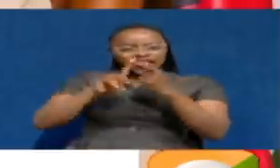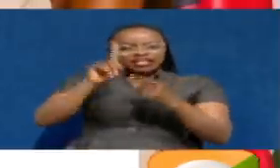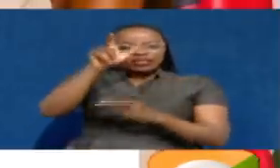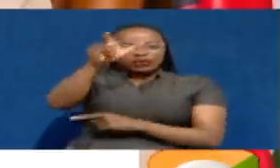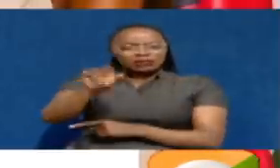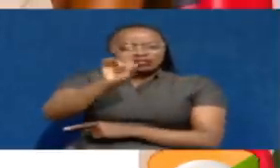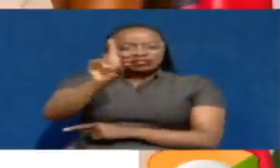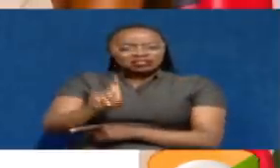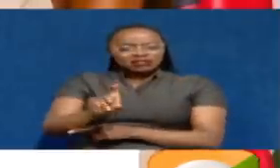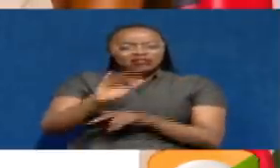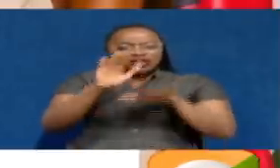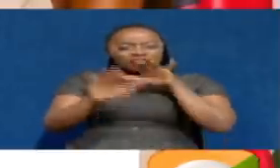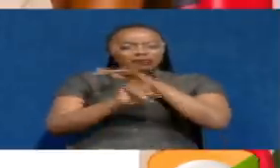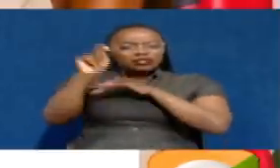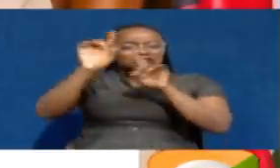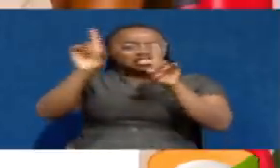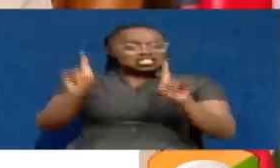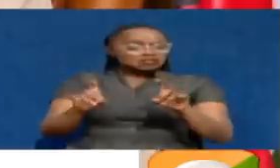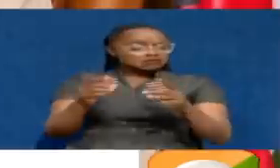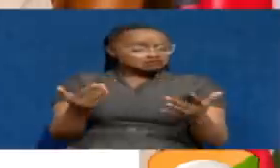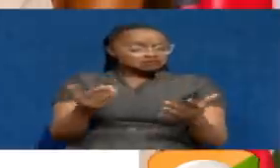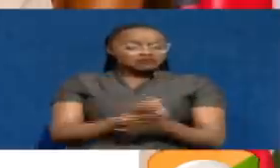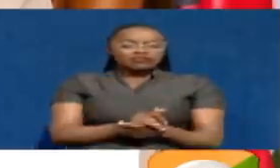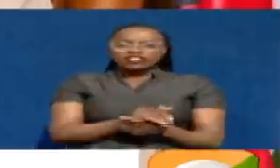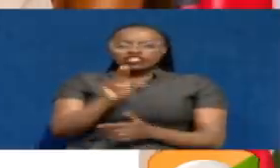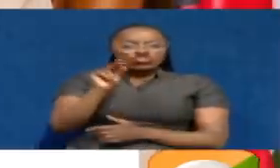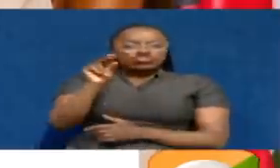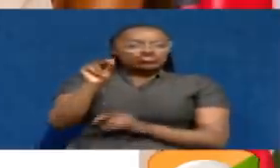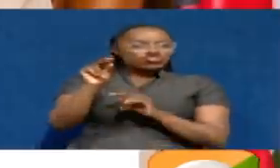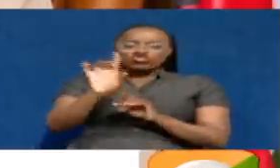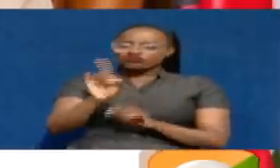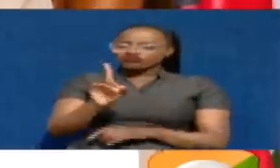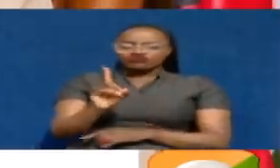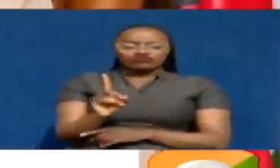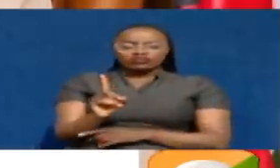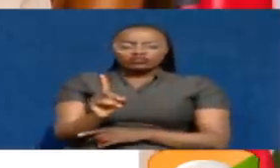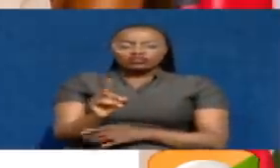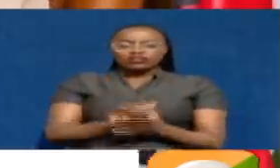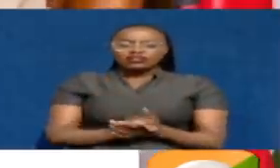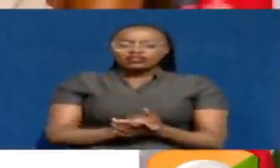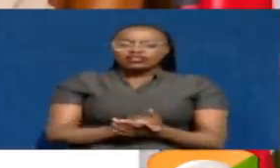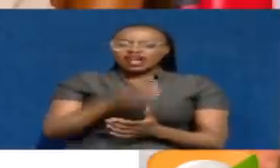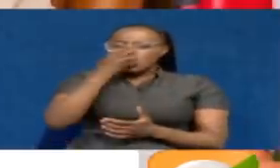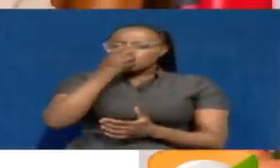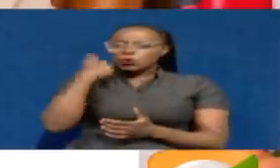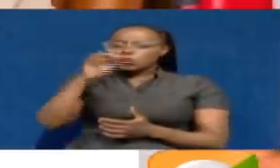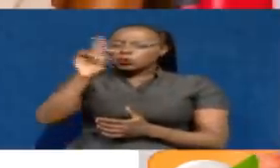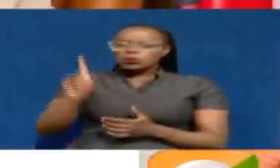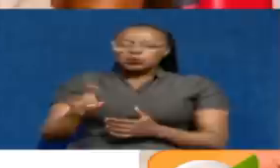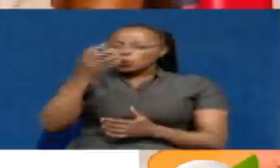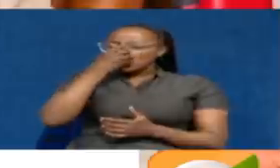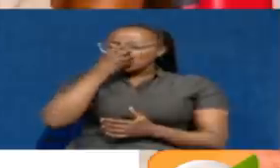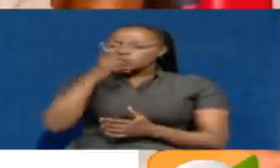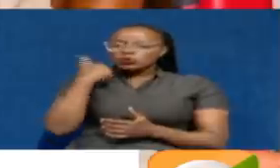person? Deputy President William Ruto? Not at all. I mean, who is William Ruto to